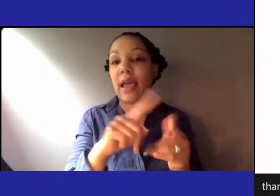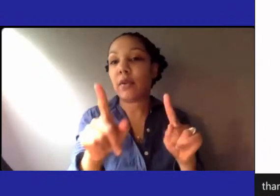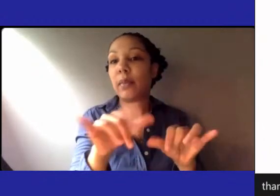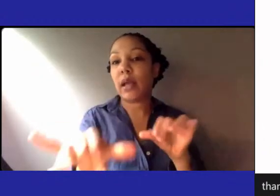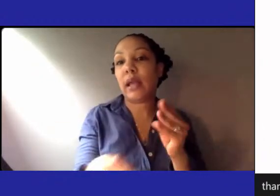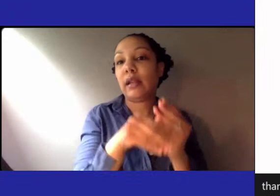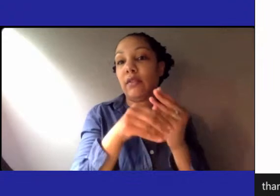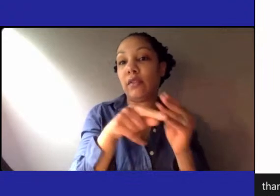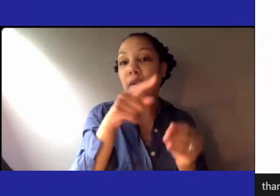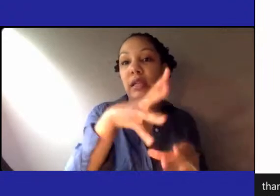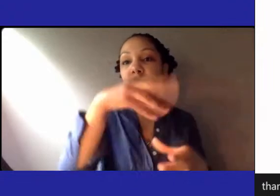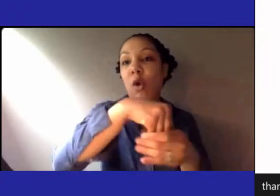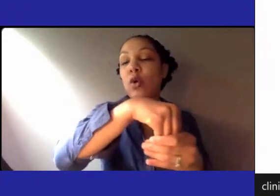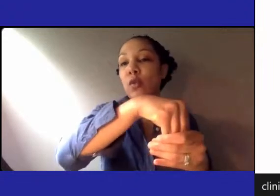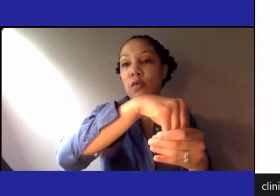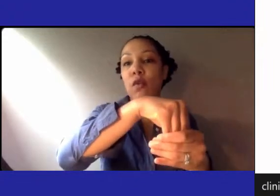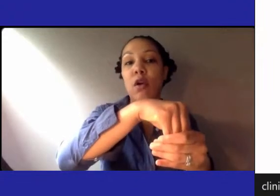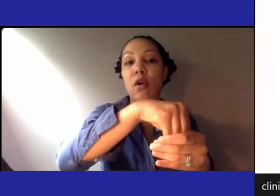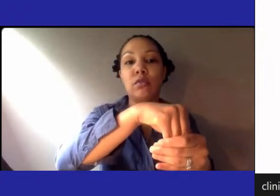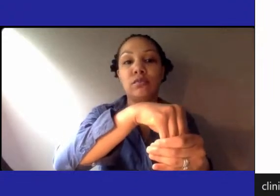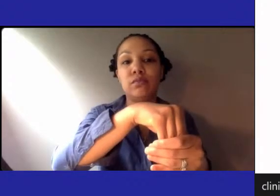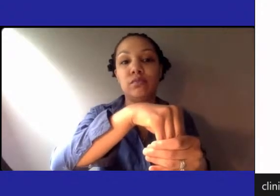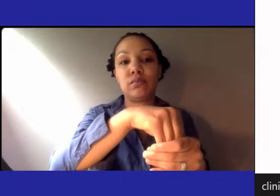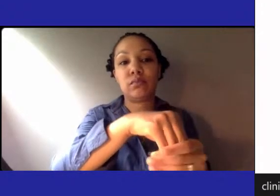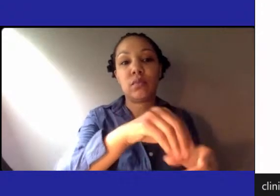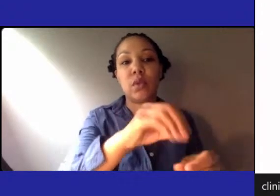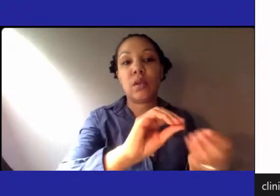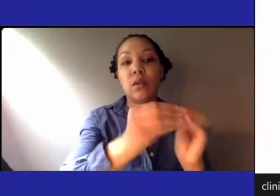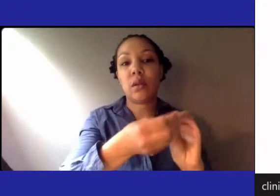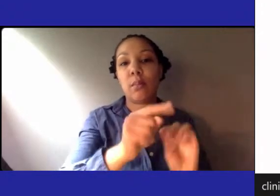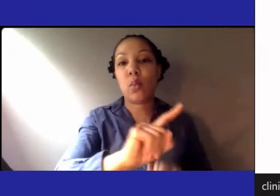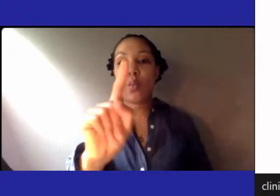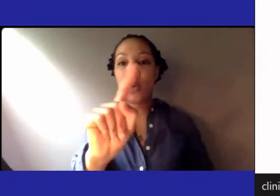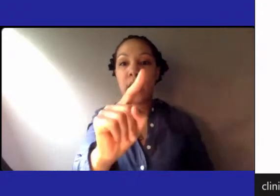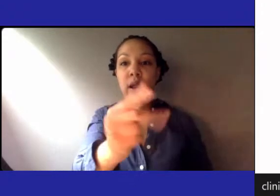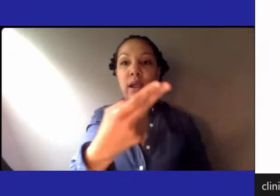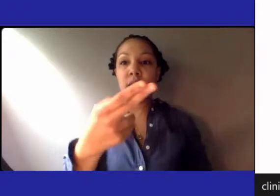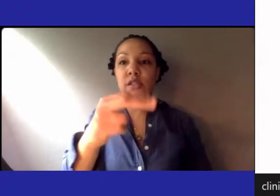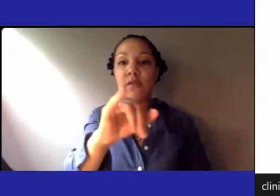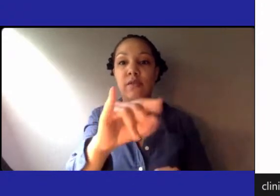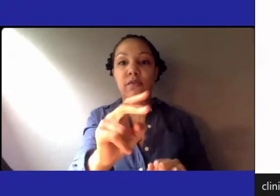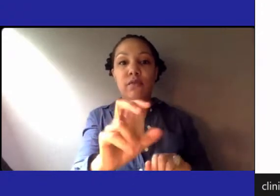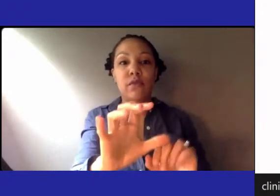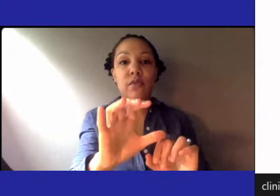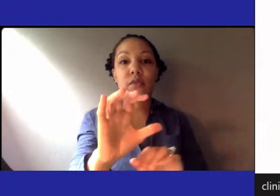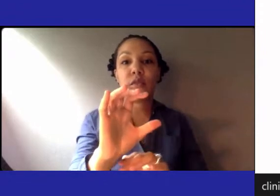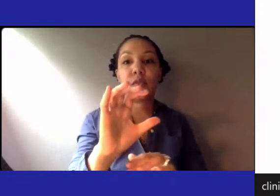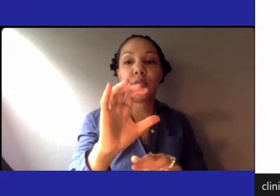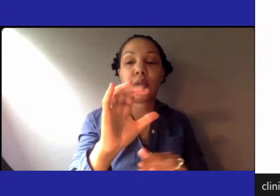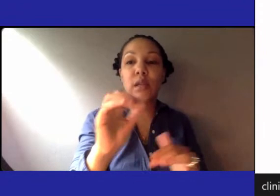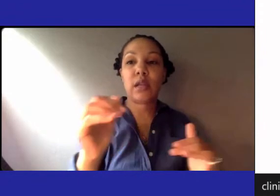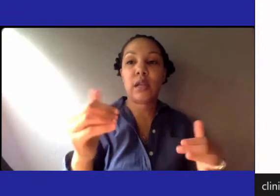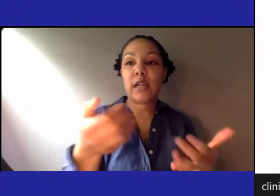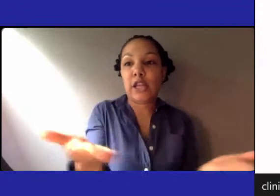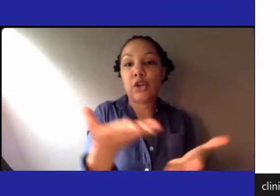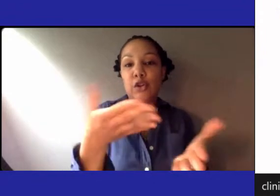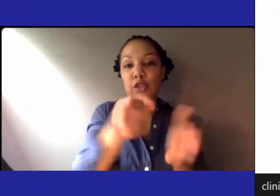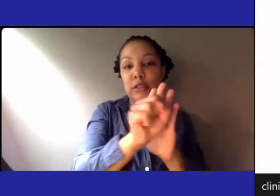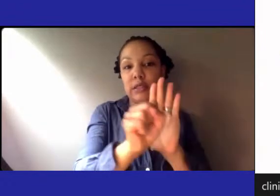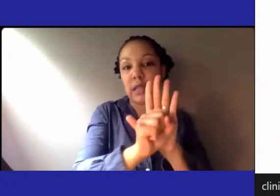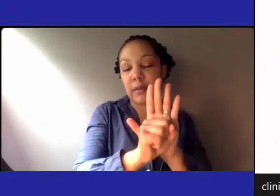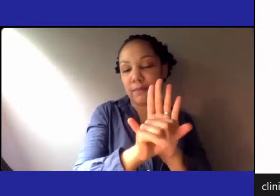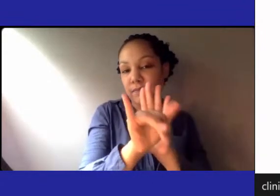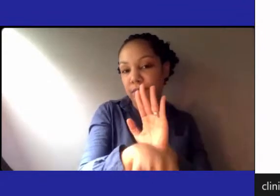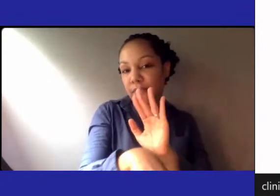HIV clinic in the state. So with that, your chief nursing report is